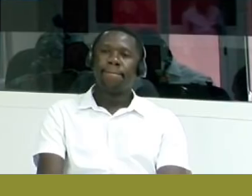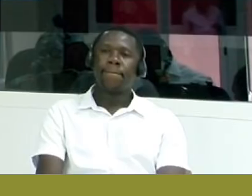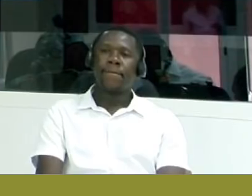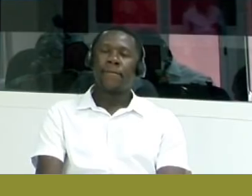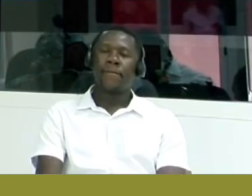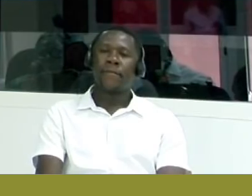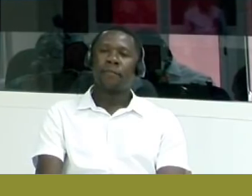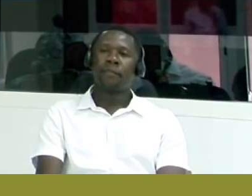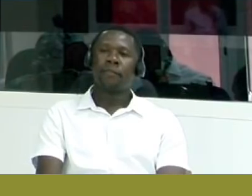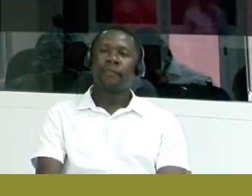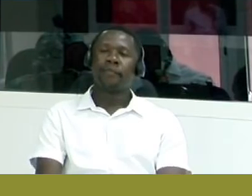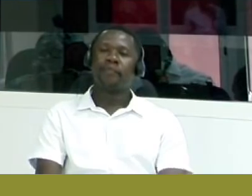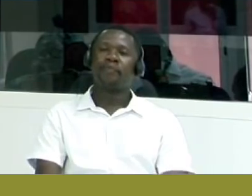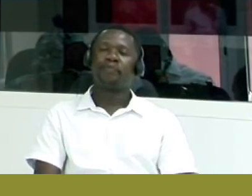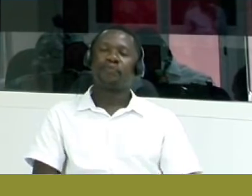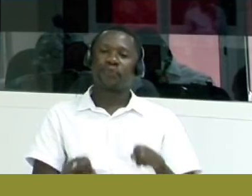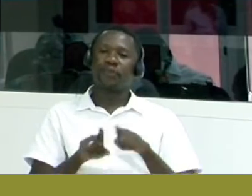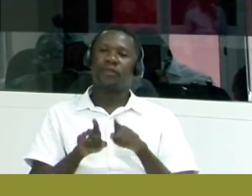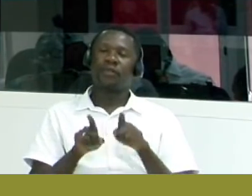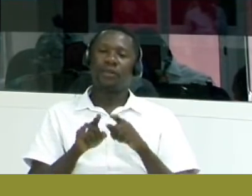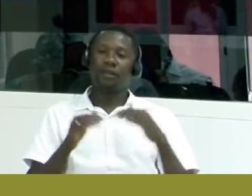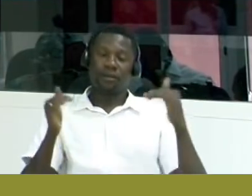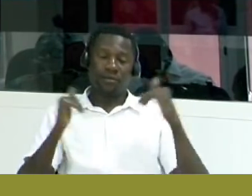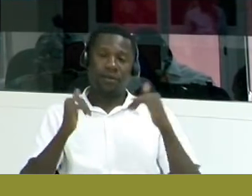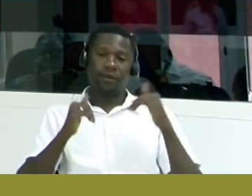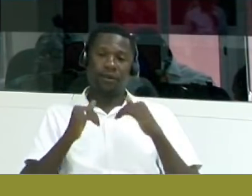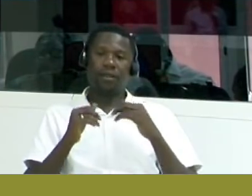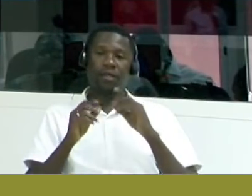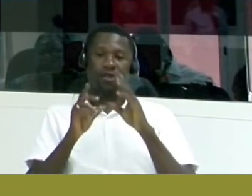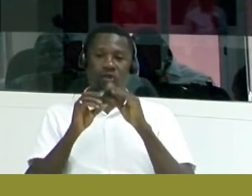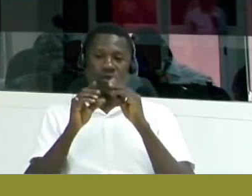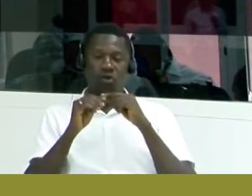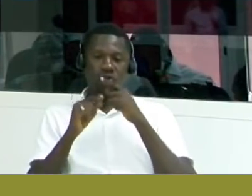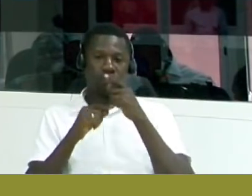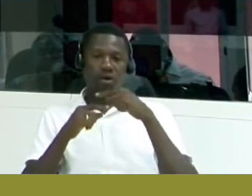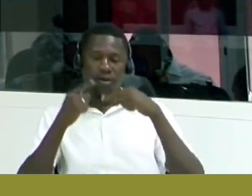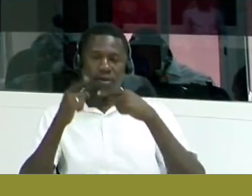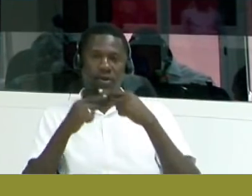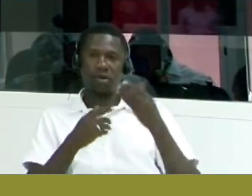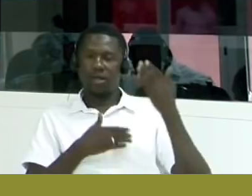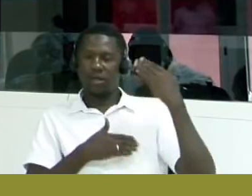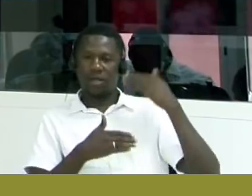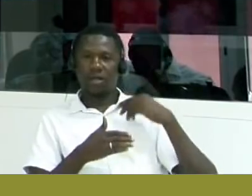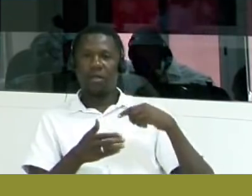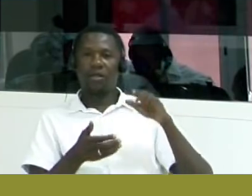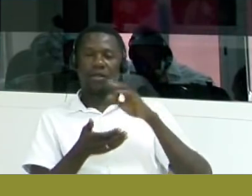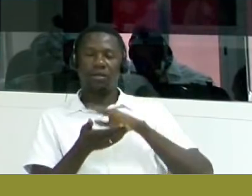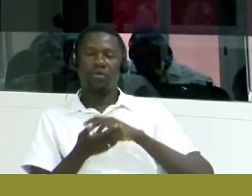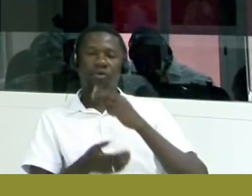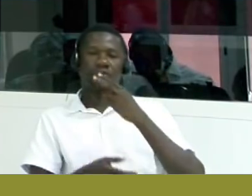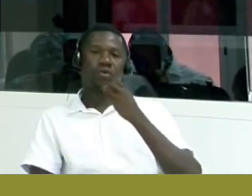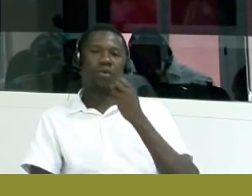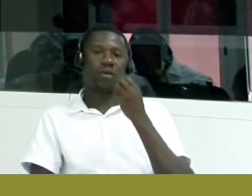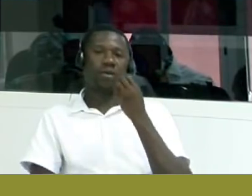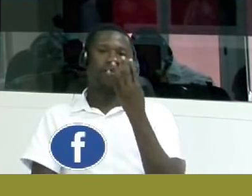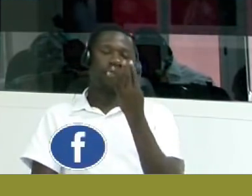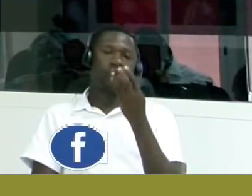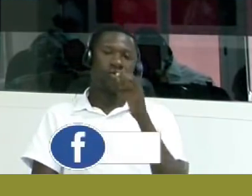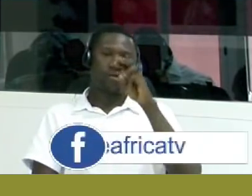of the same meeting that I talked to you about earlier, the 24th of March. And this is what the